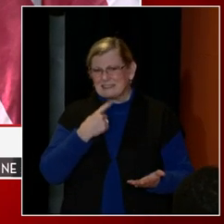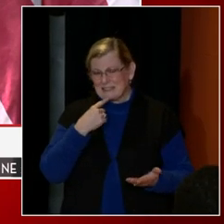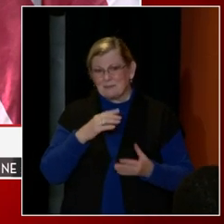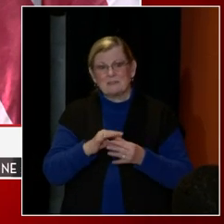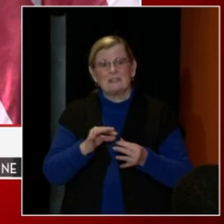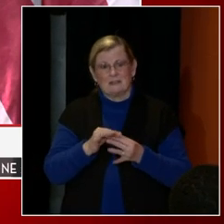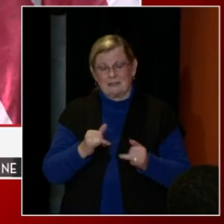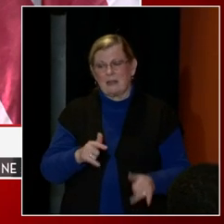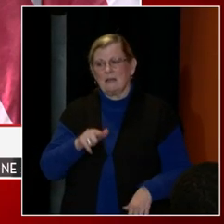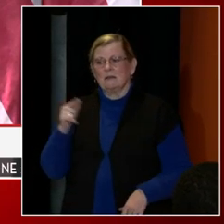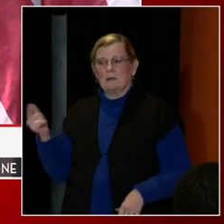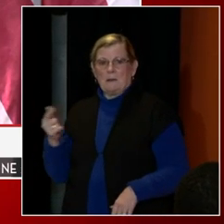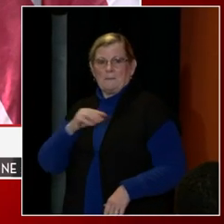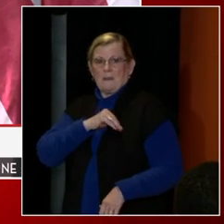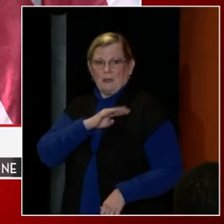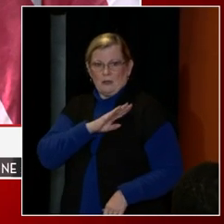be